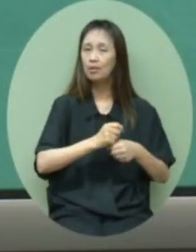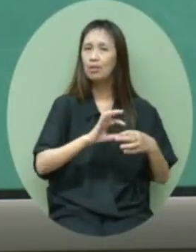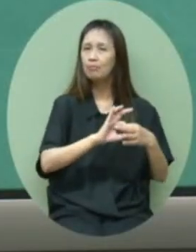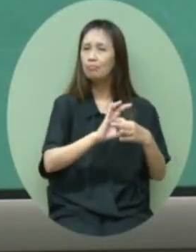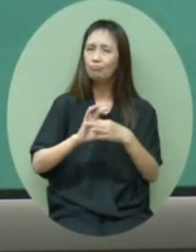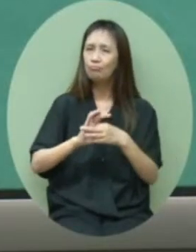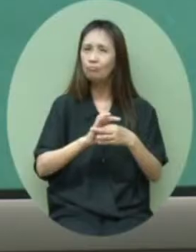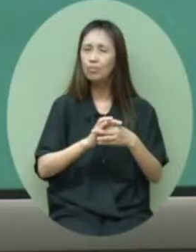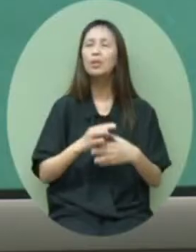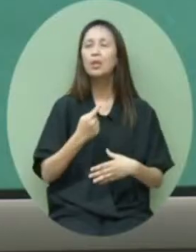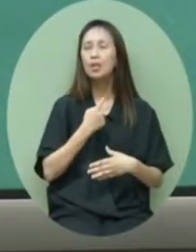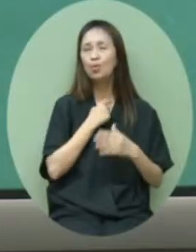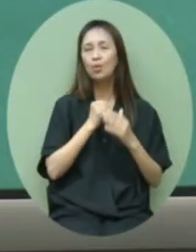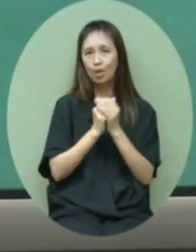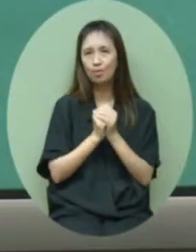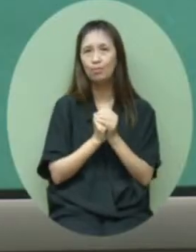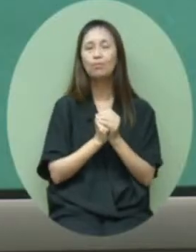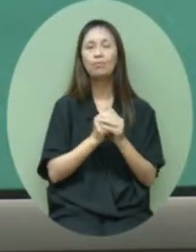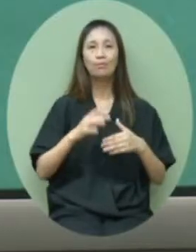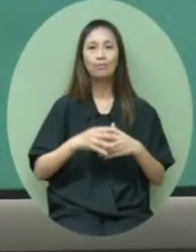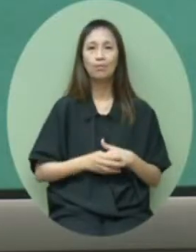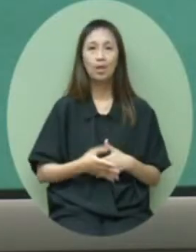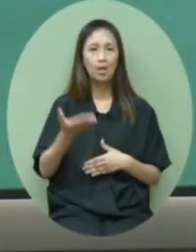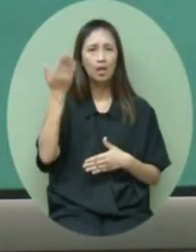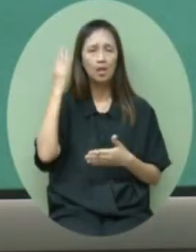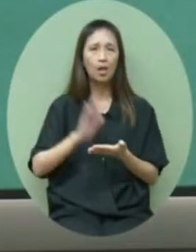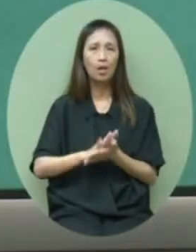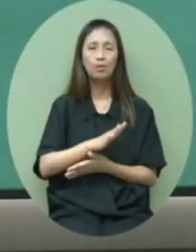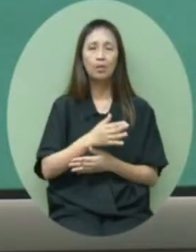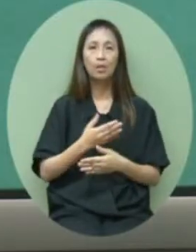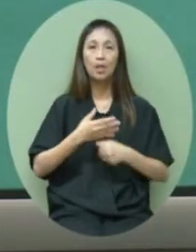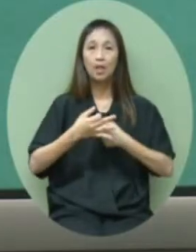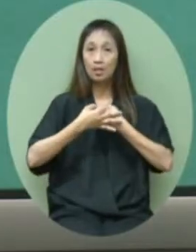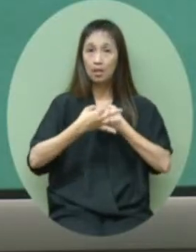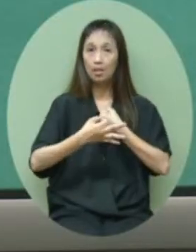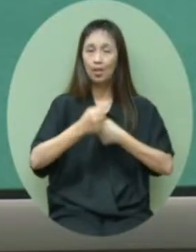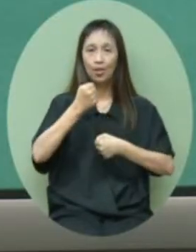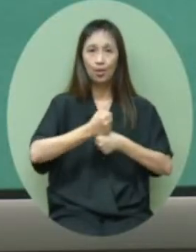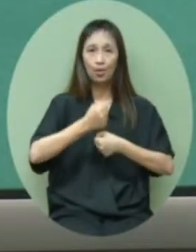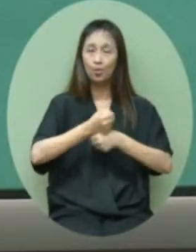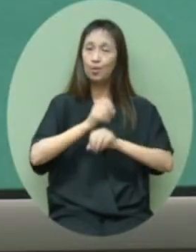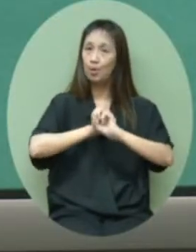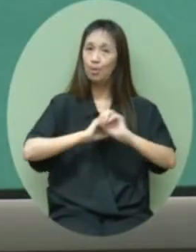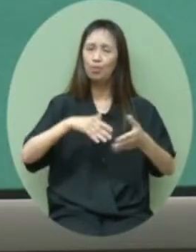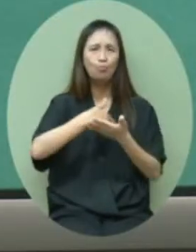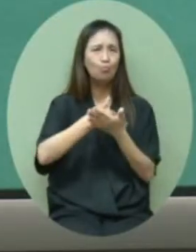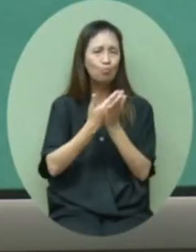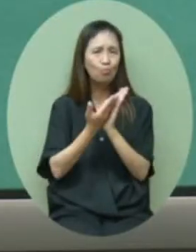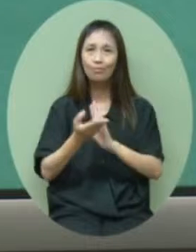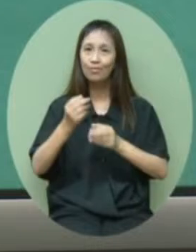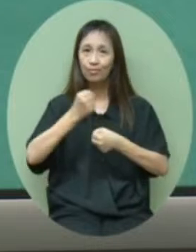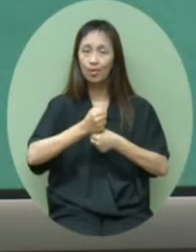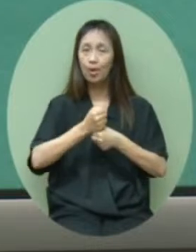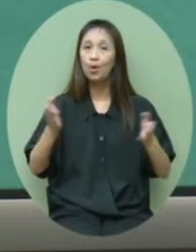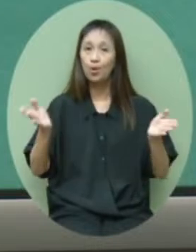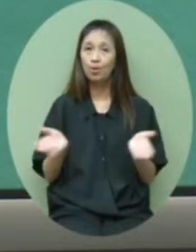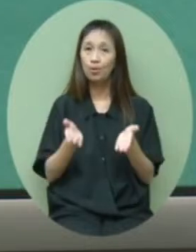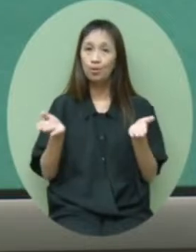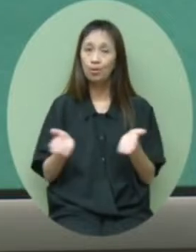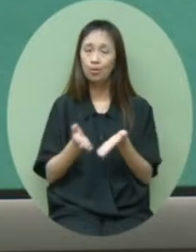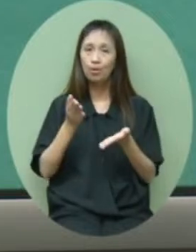been willing to listen to the views of the public so that our policies are more in line with the needs of the public. Last year,